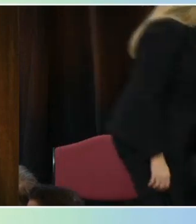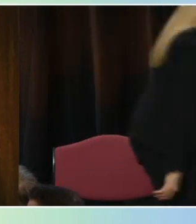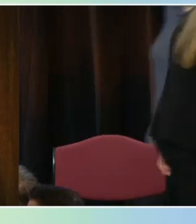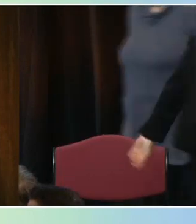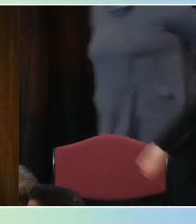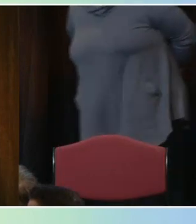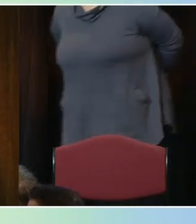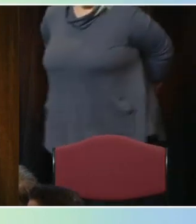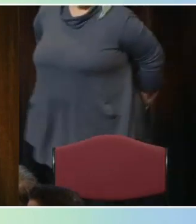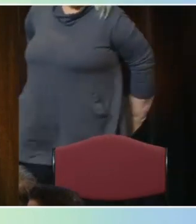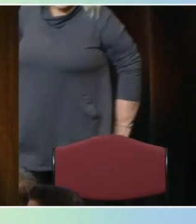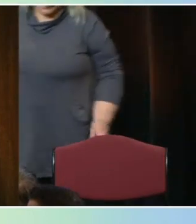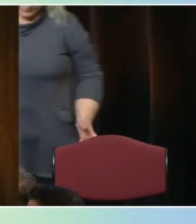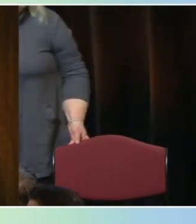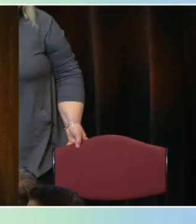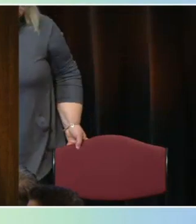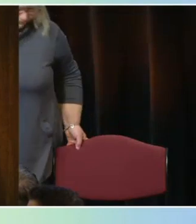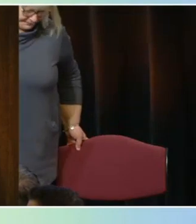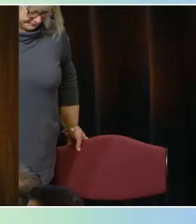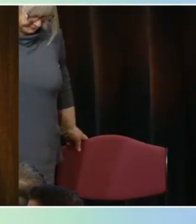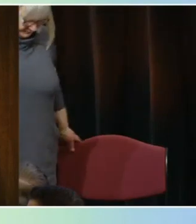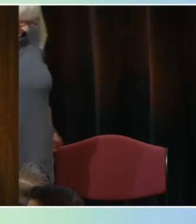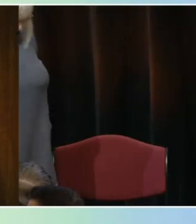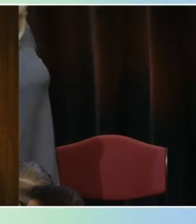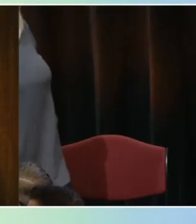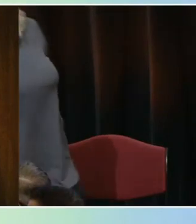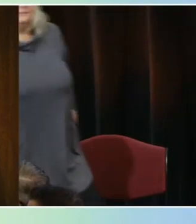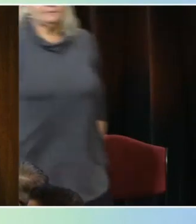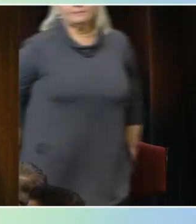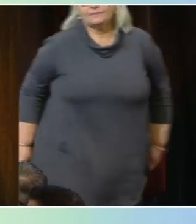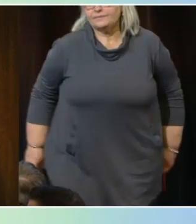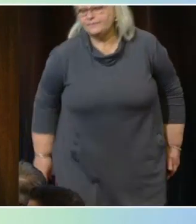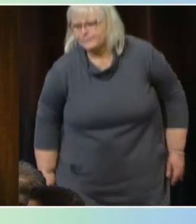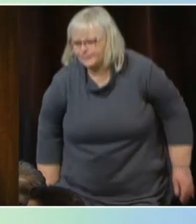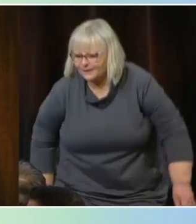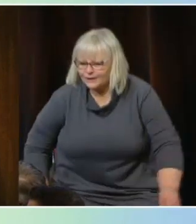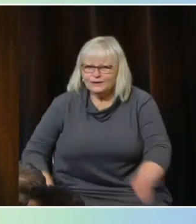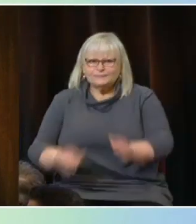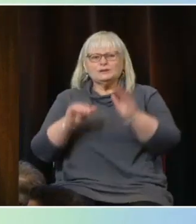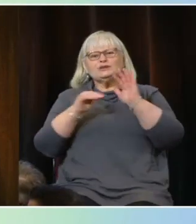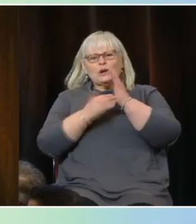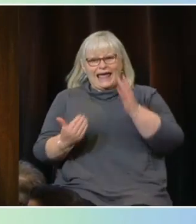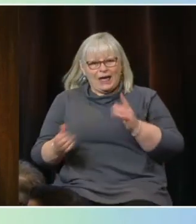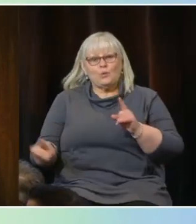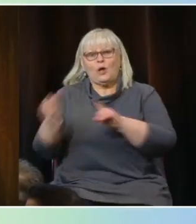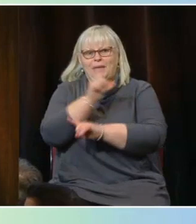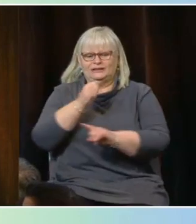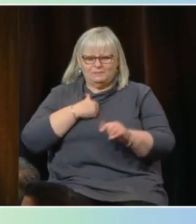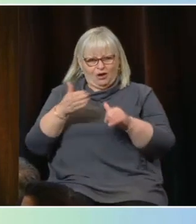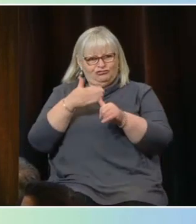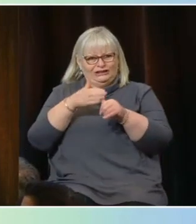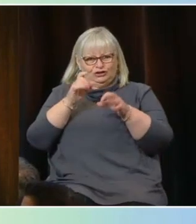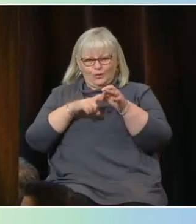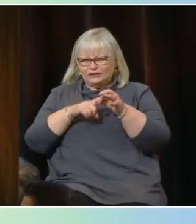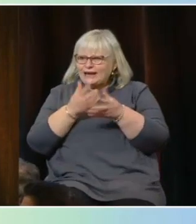so with that context now let me return to my original question how do we ensure that Australia is best place to flourish in common decades